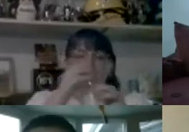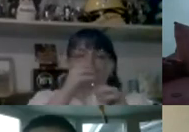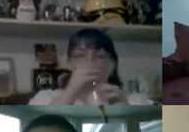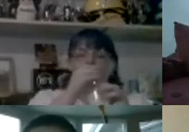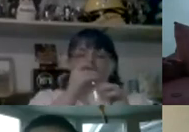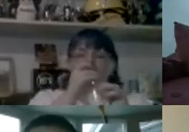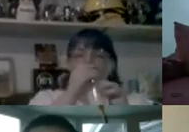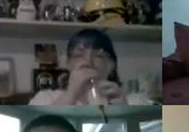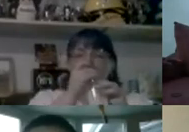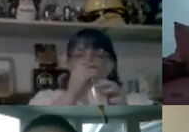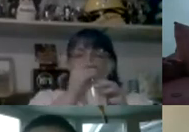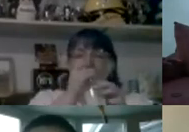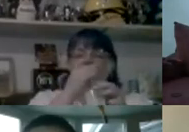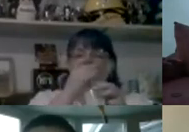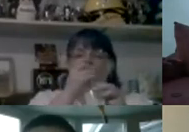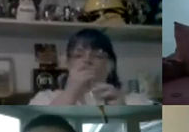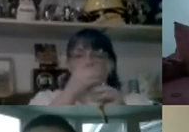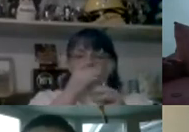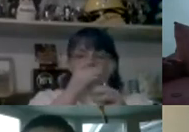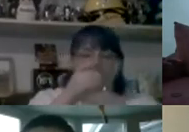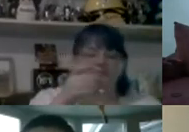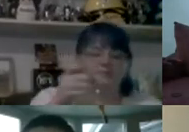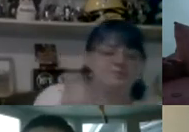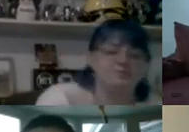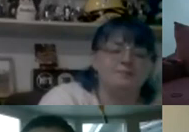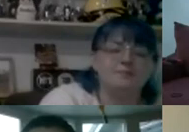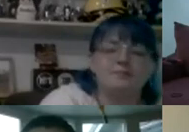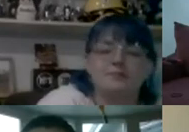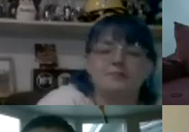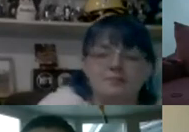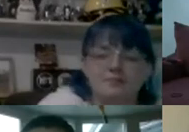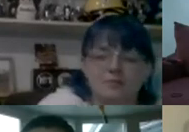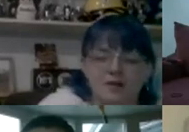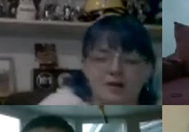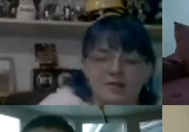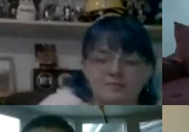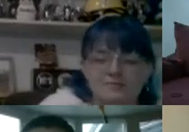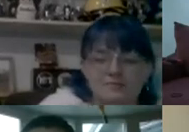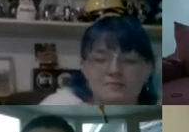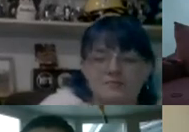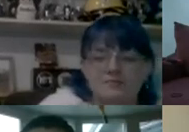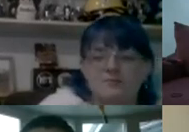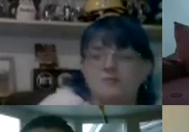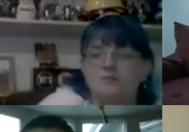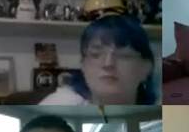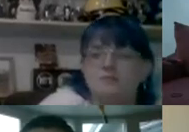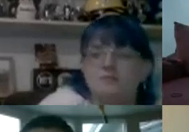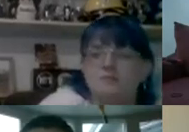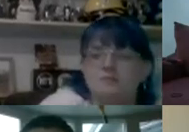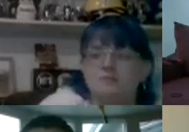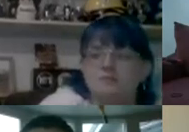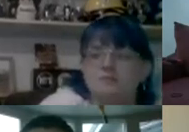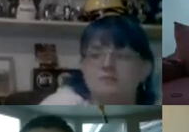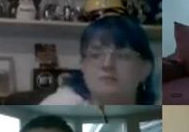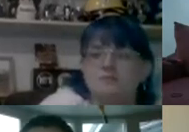canal gave Rochester its boost. So I would assume by 1835, Rochester was much